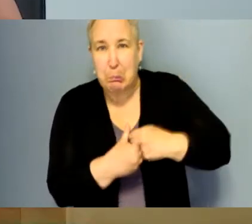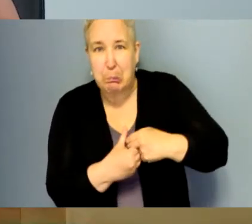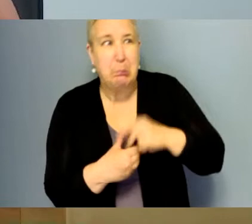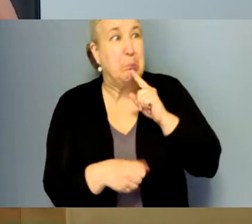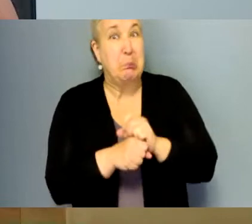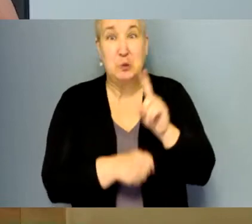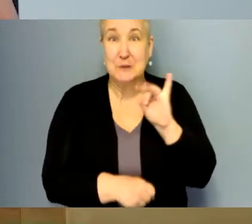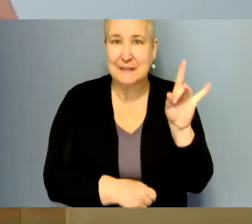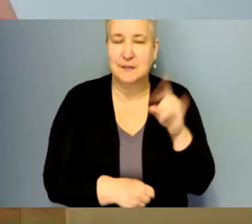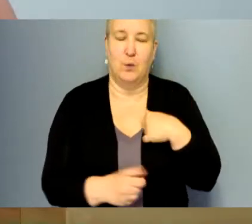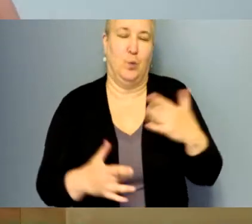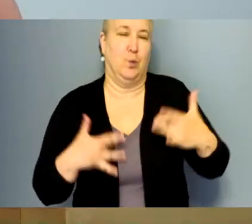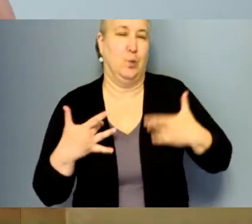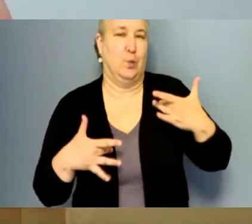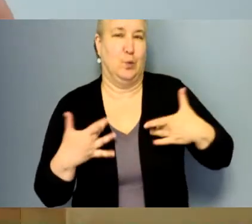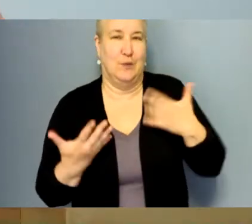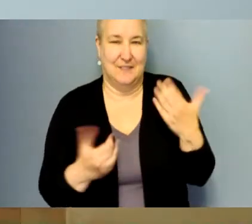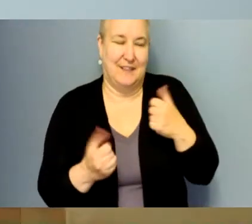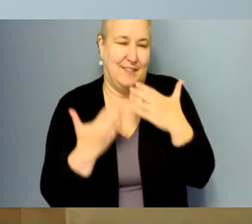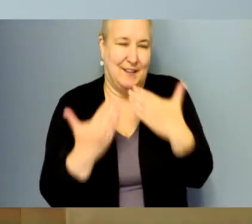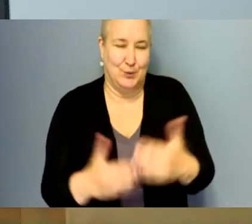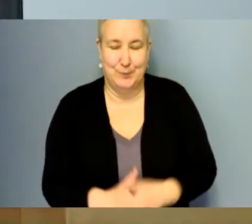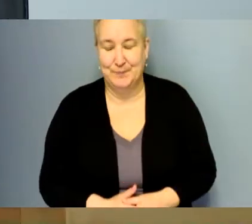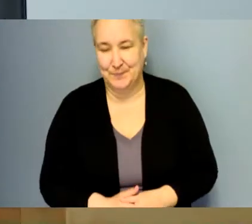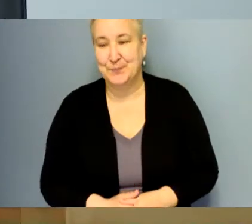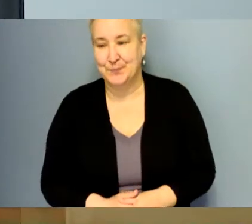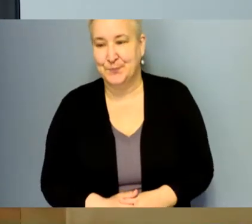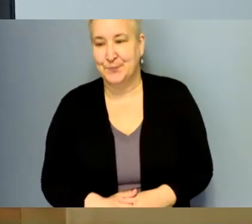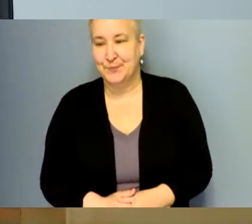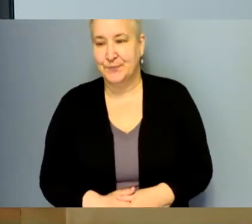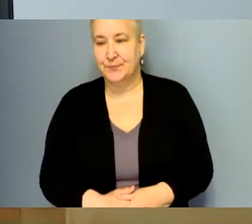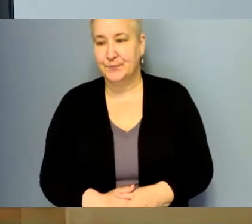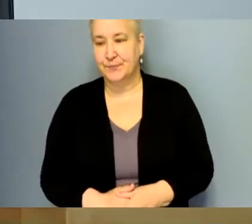and I'm very excited about that too. So thank you.